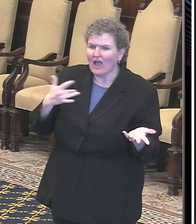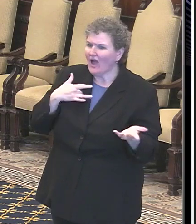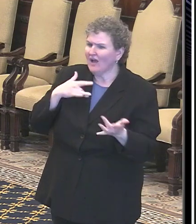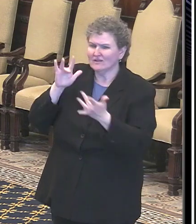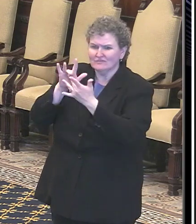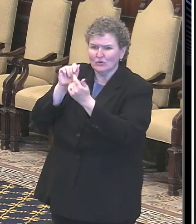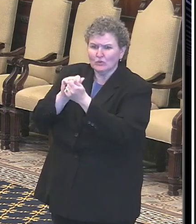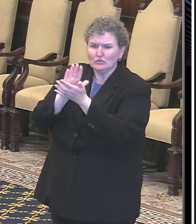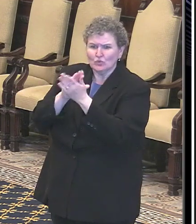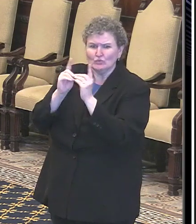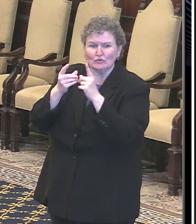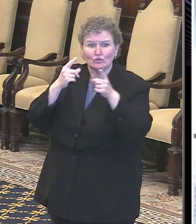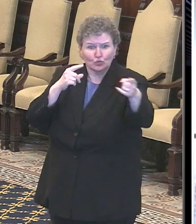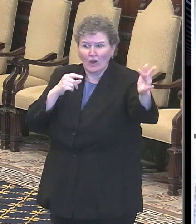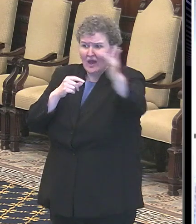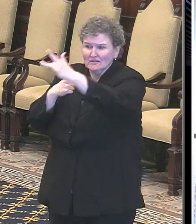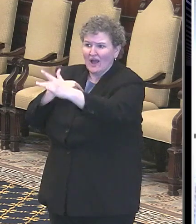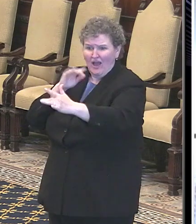Gotcha.